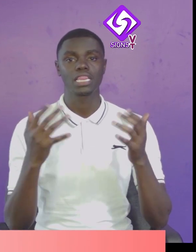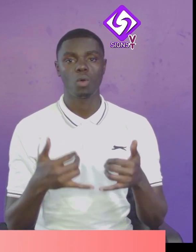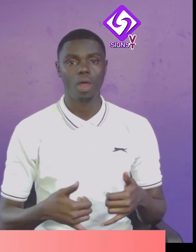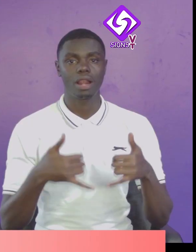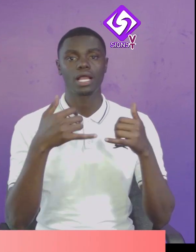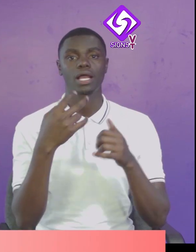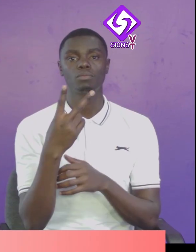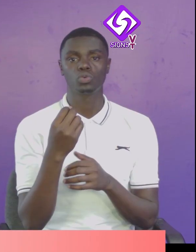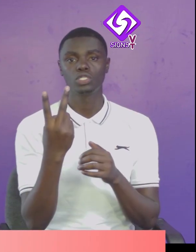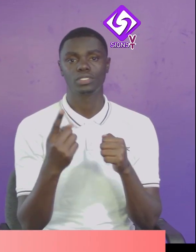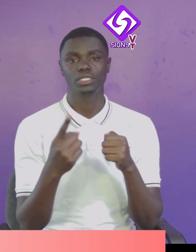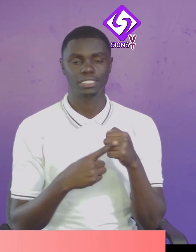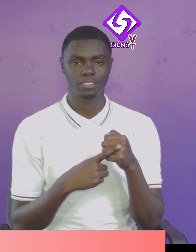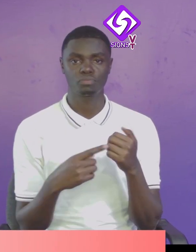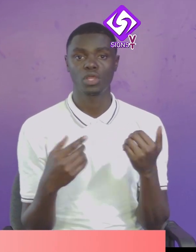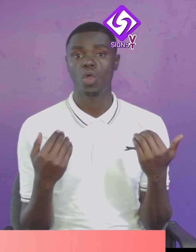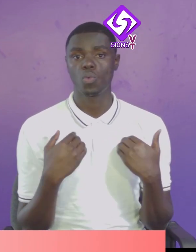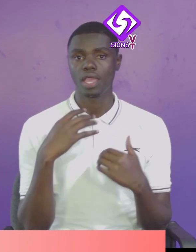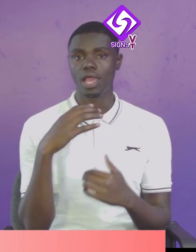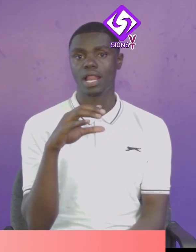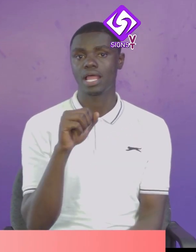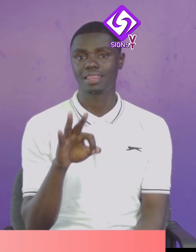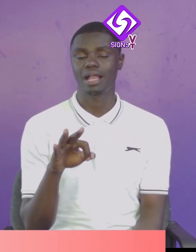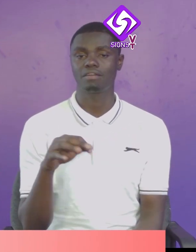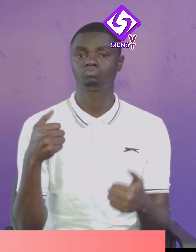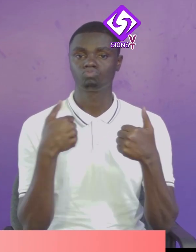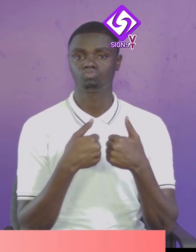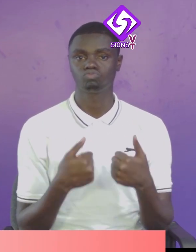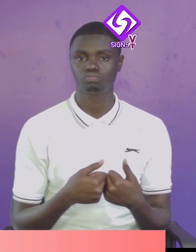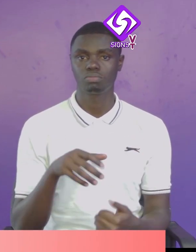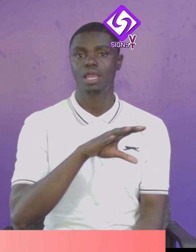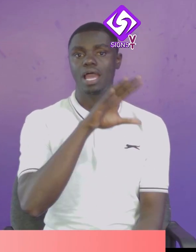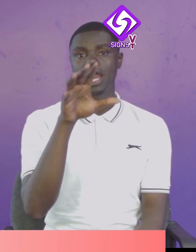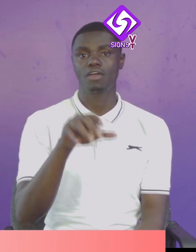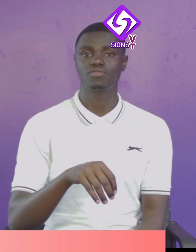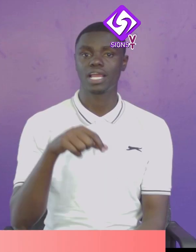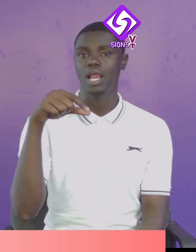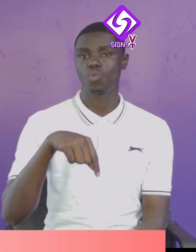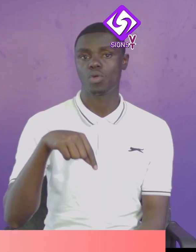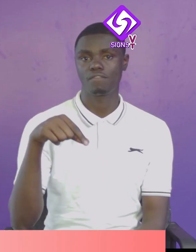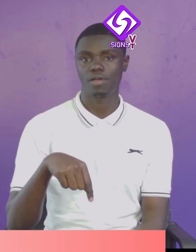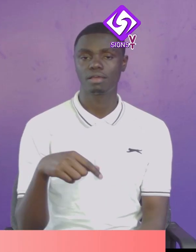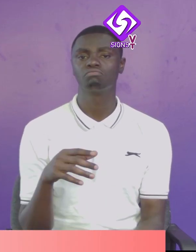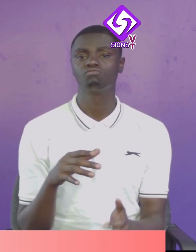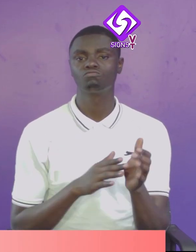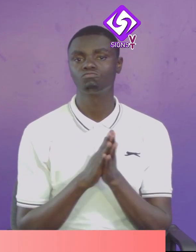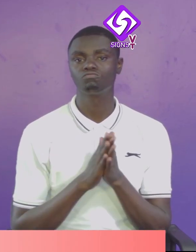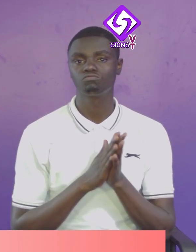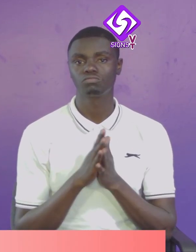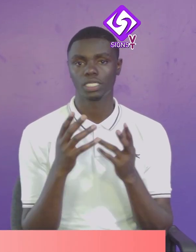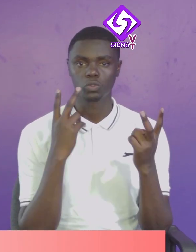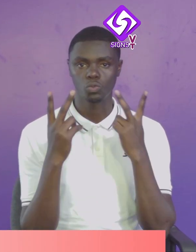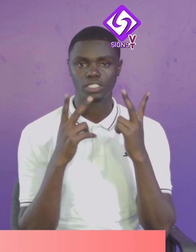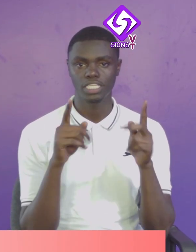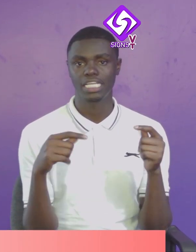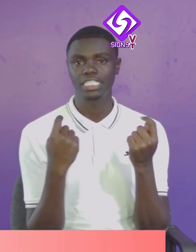for next year. Also, we had the CAF playoffs, that is the African qualifiers, and it is quite interesting to see how the